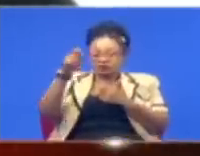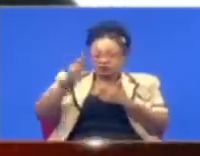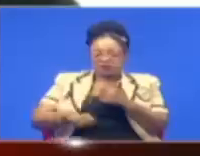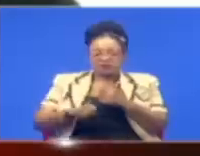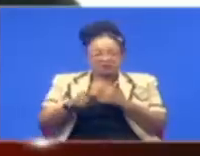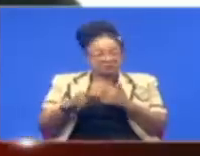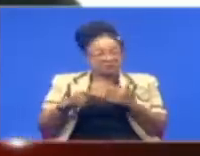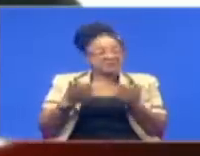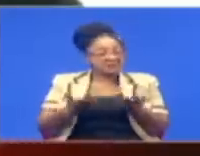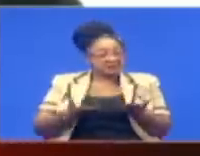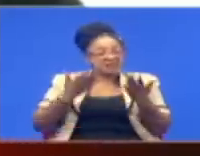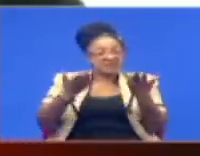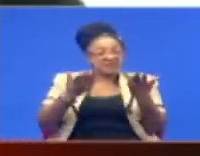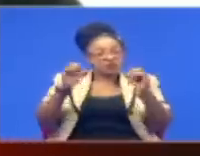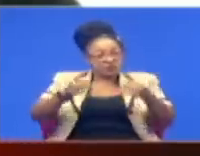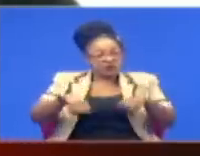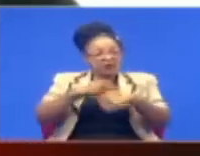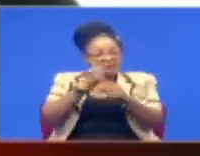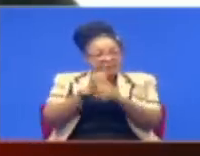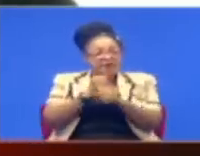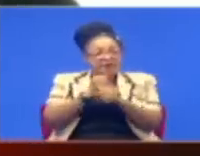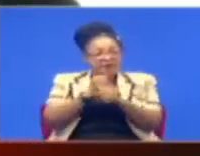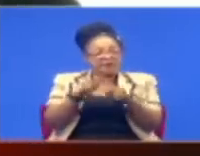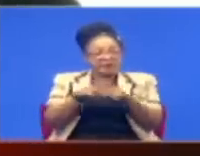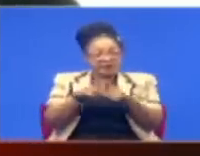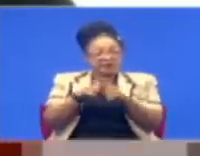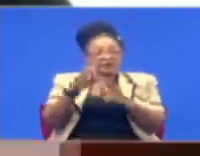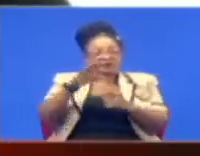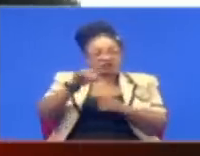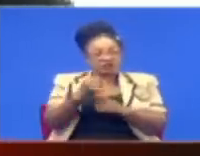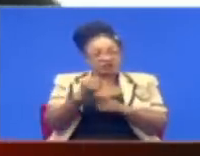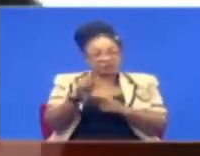willing to make as a prospective Chief Justice?